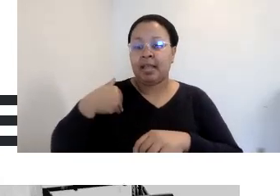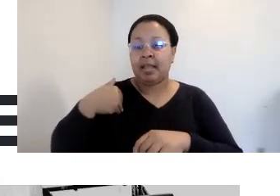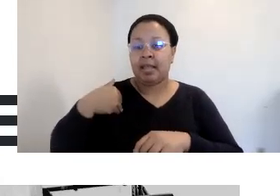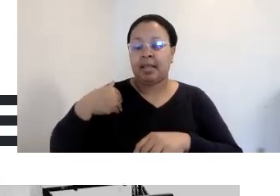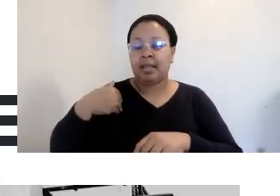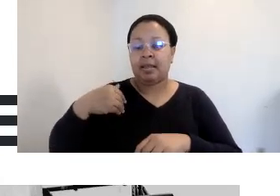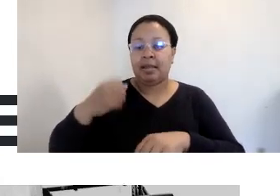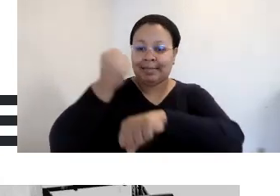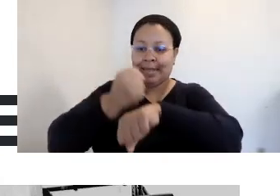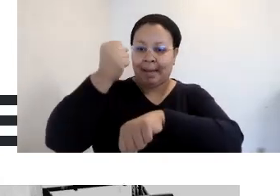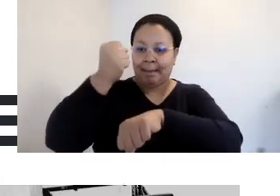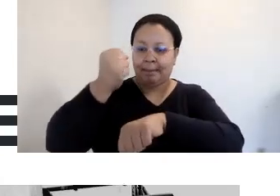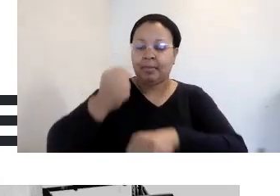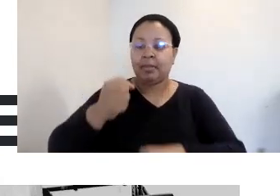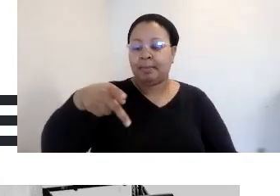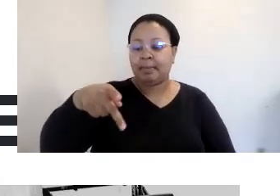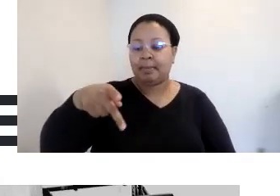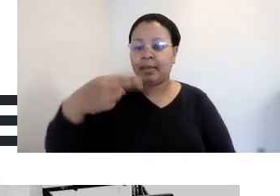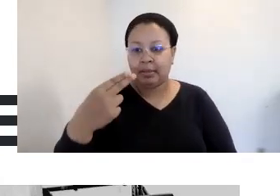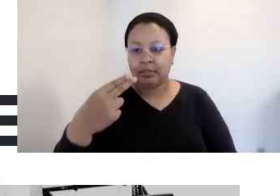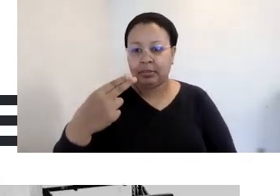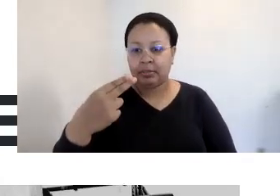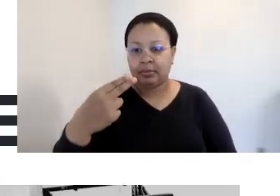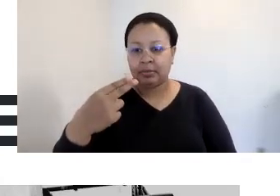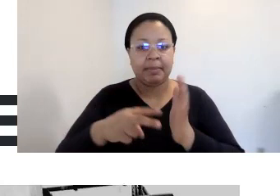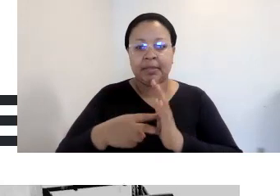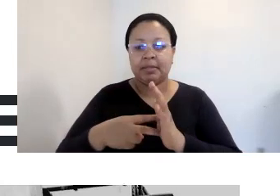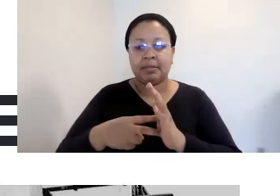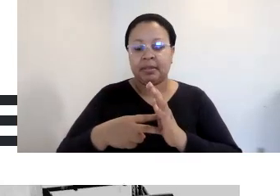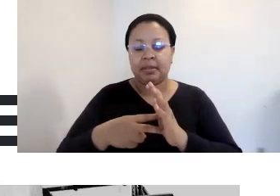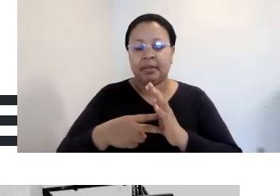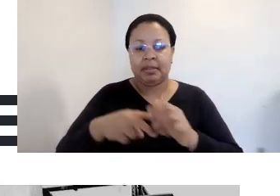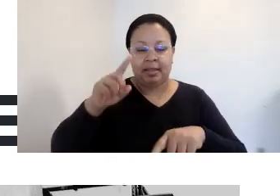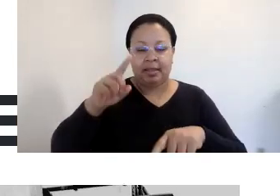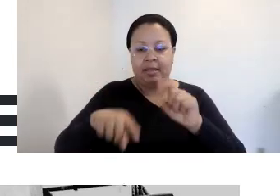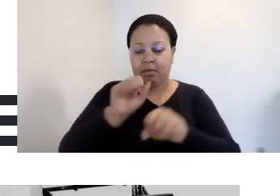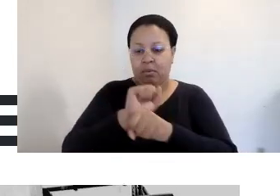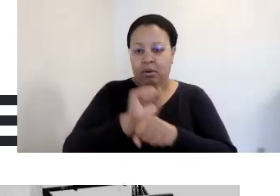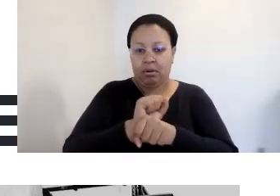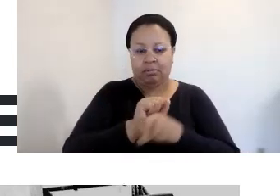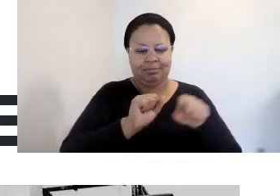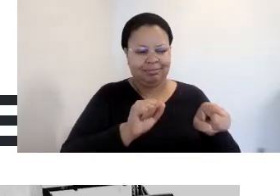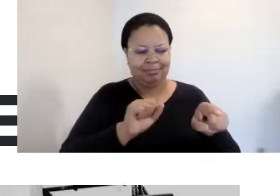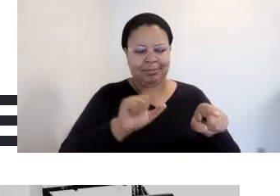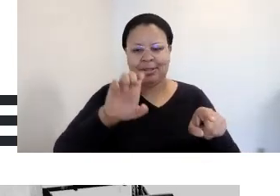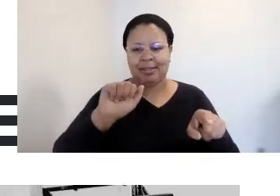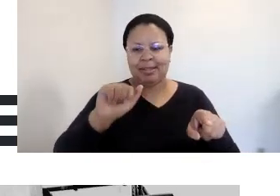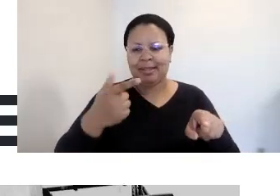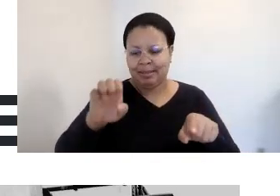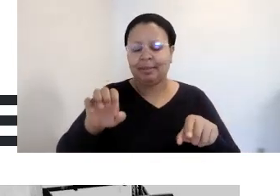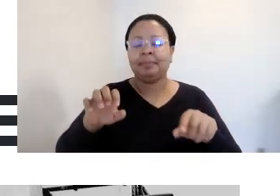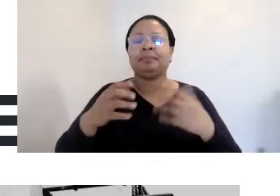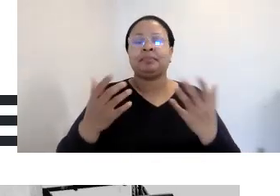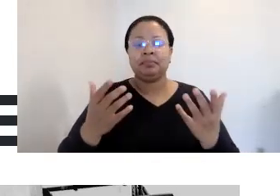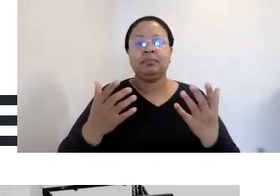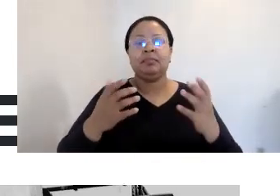PH stamp, which meant they were unemployable. So the league, in this case, organized the sit-in,